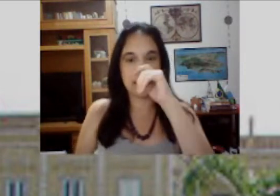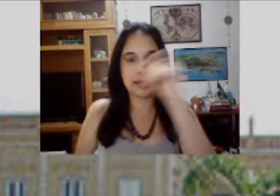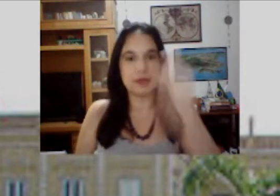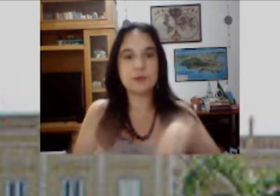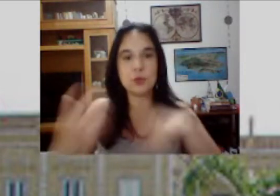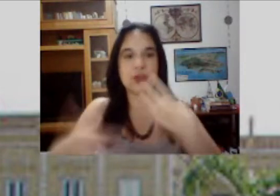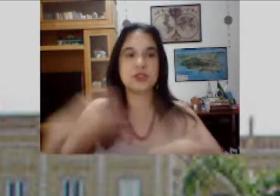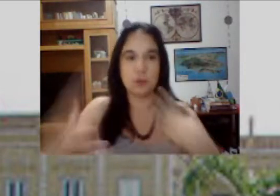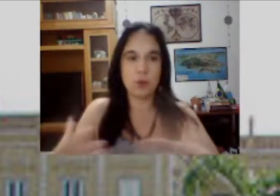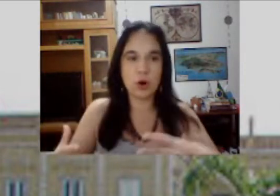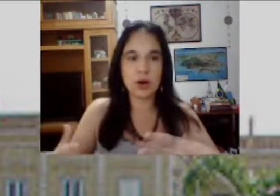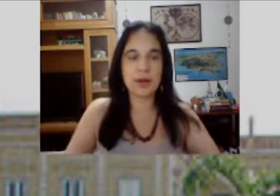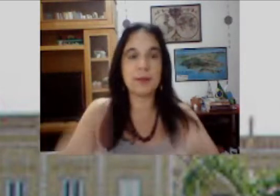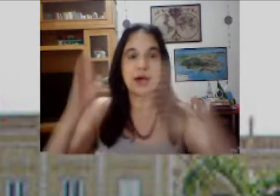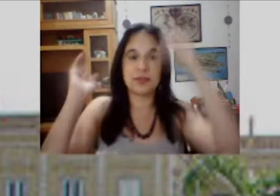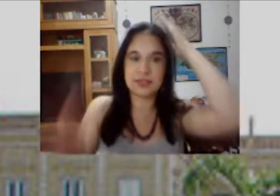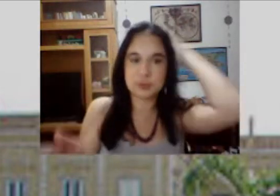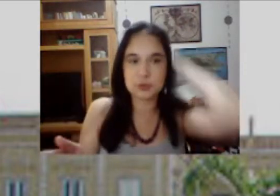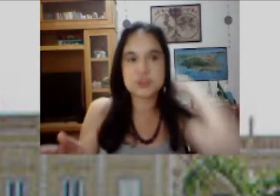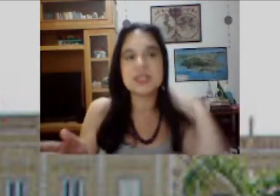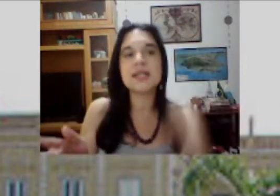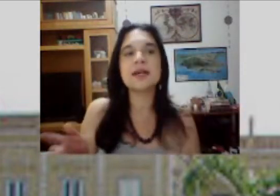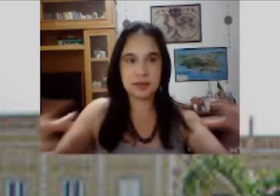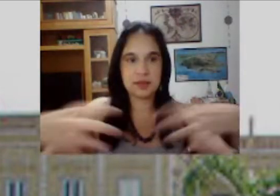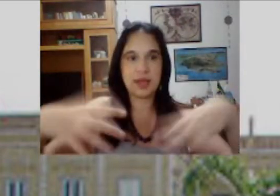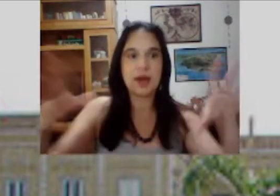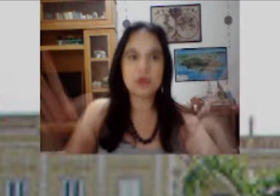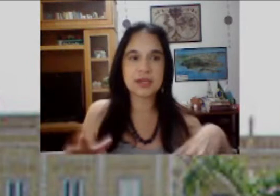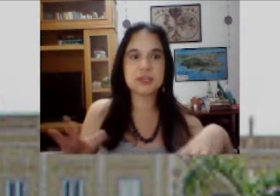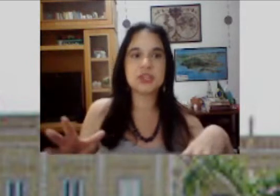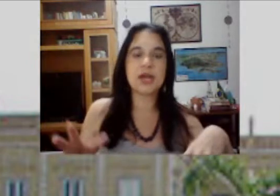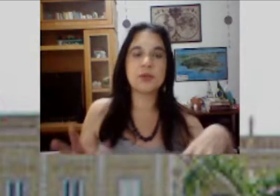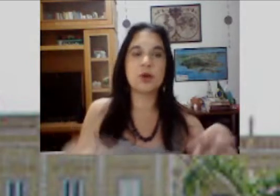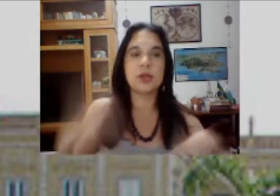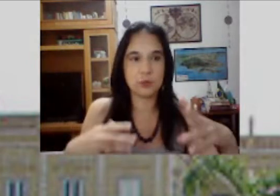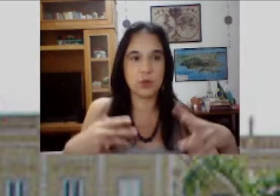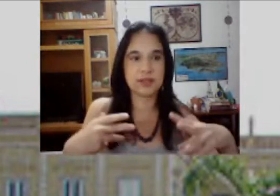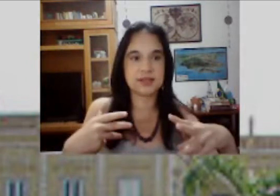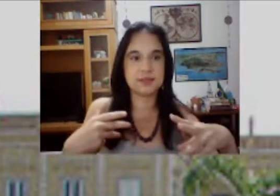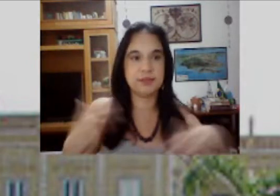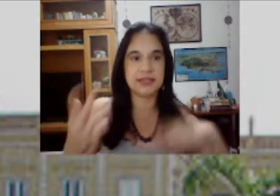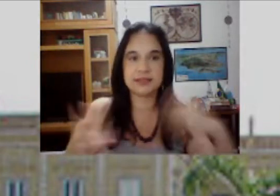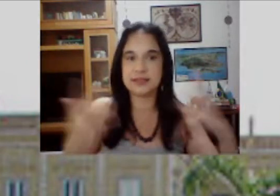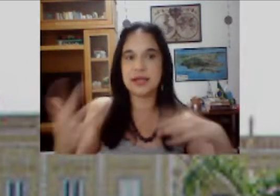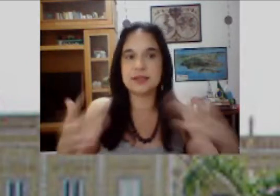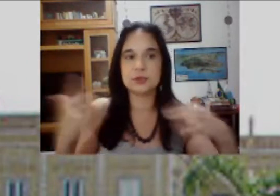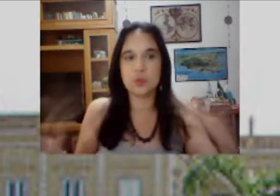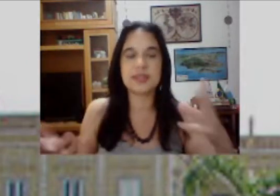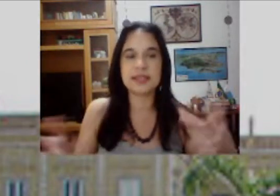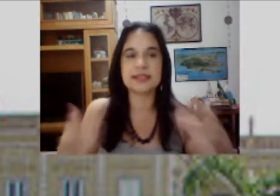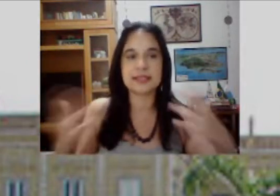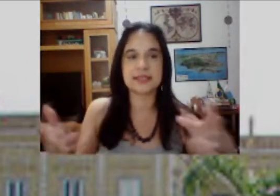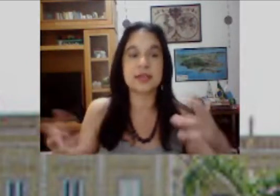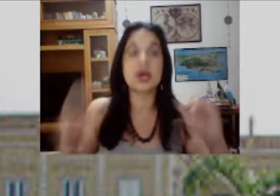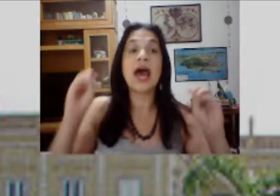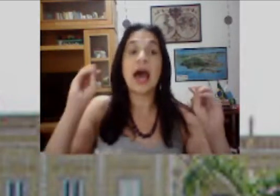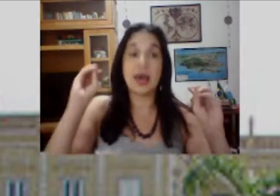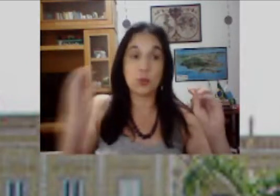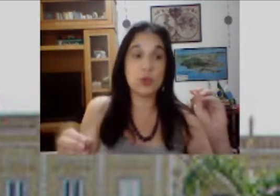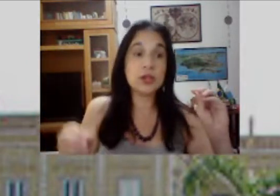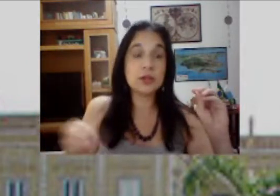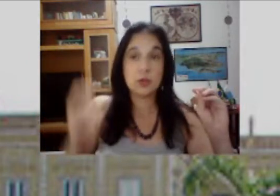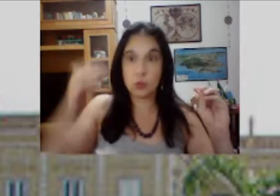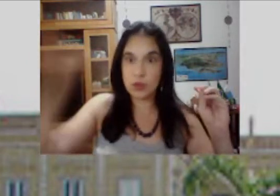fire. And if you want to know more about this museum, the area in general, and what's being done with it, and etc.,